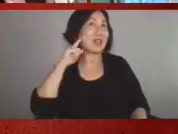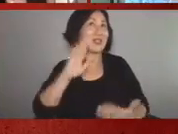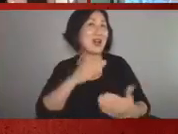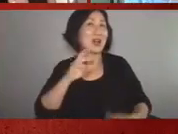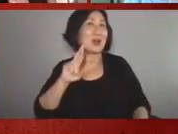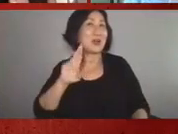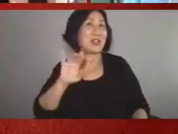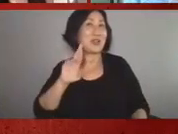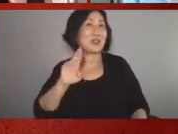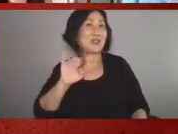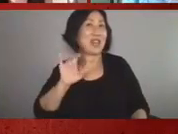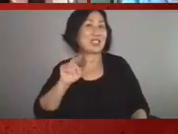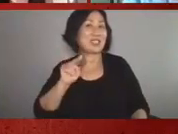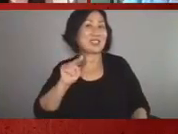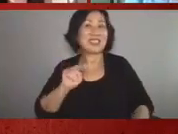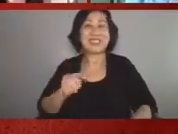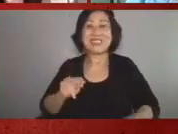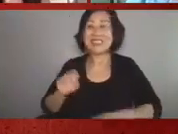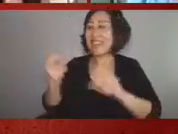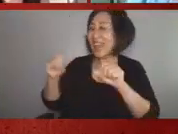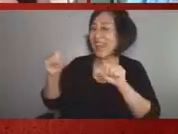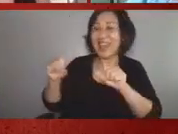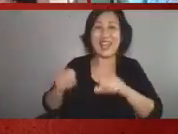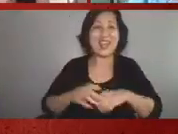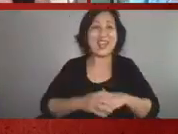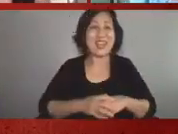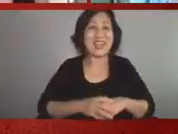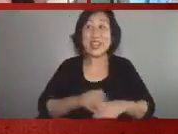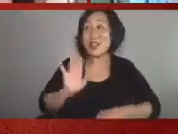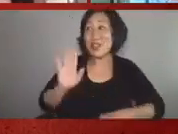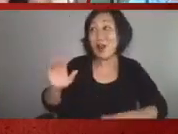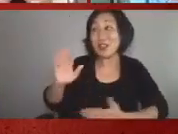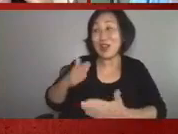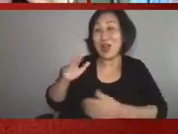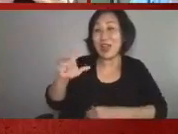I'm walking down with. I know.